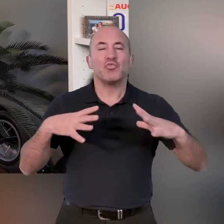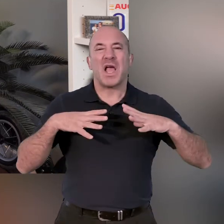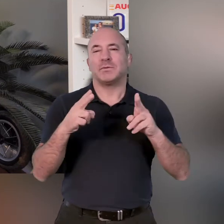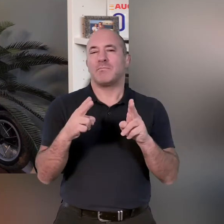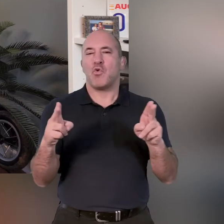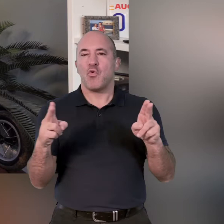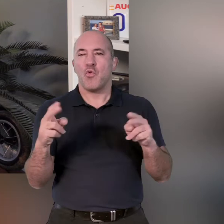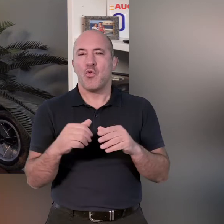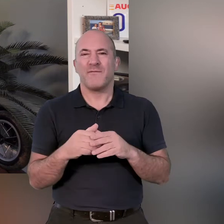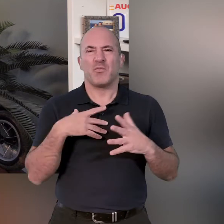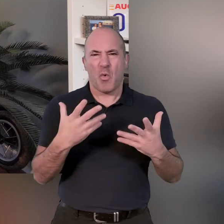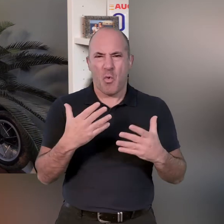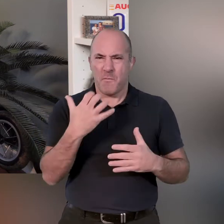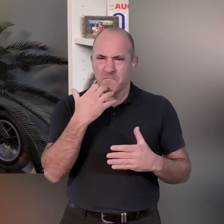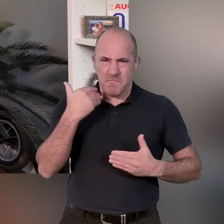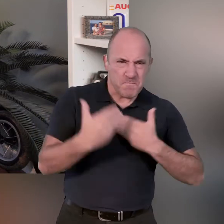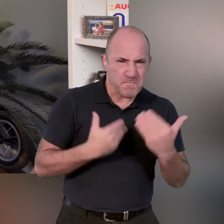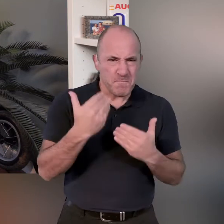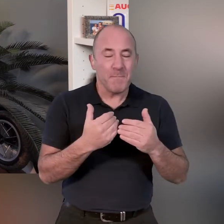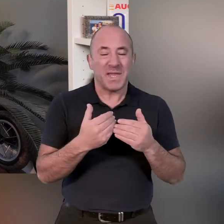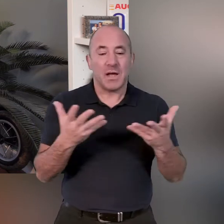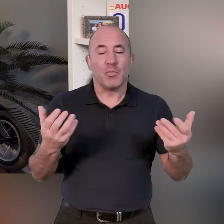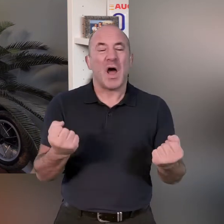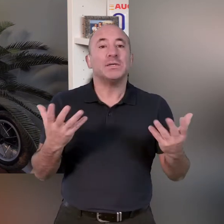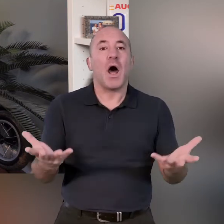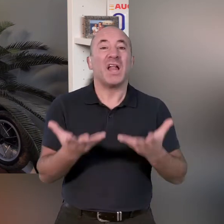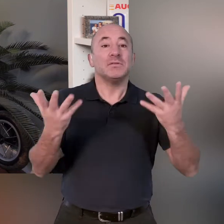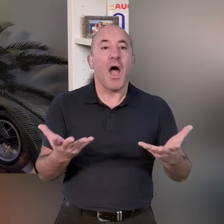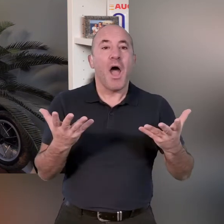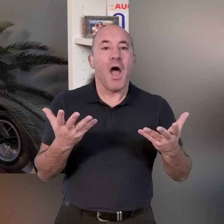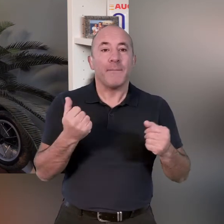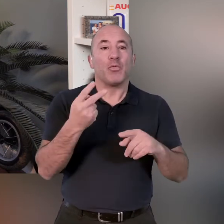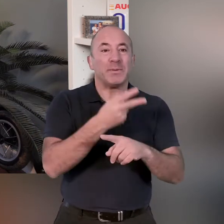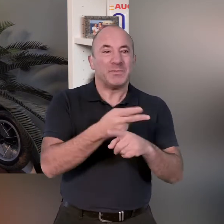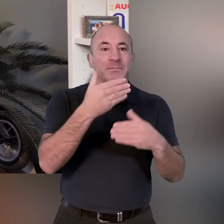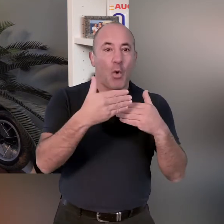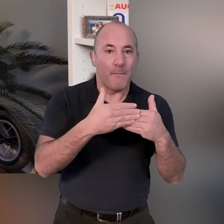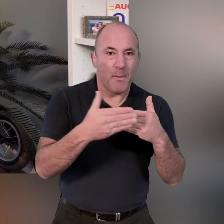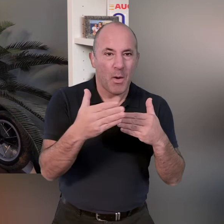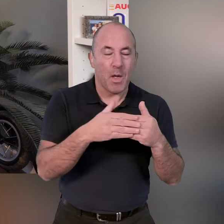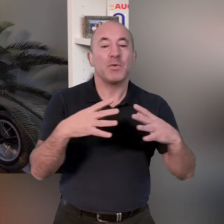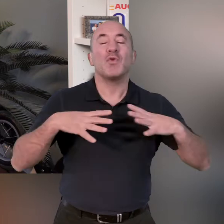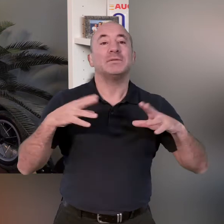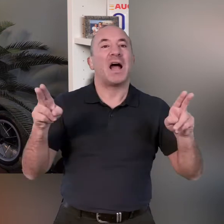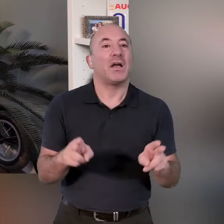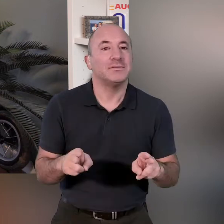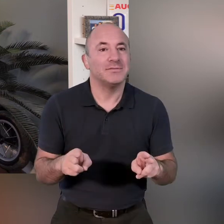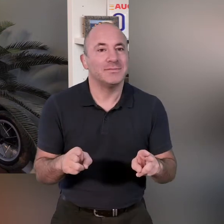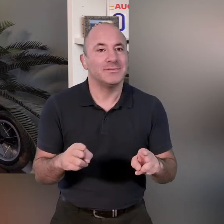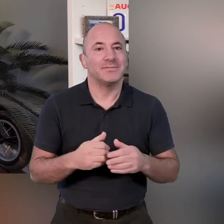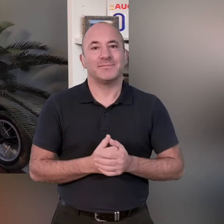more. If you're going for more endurance, so having a lighter weight but doing more reps, then generally you have a little bit less